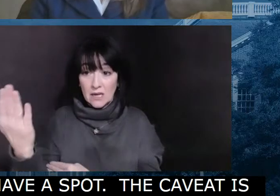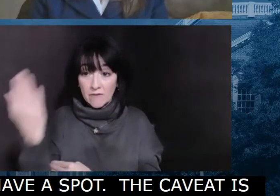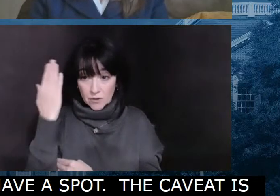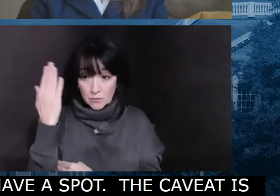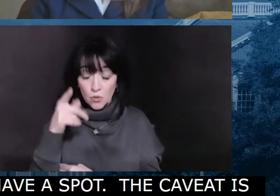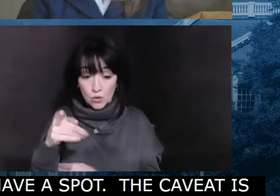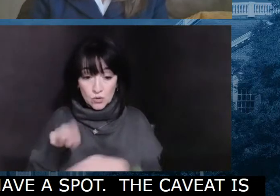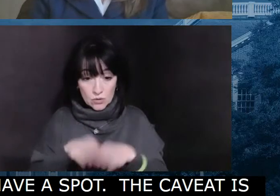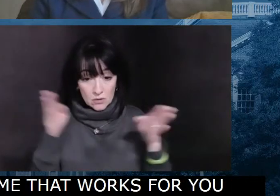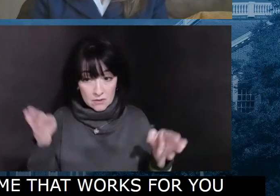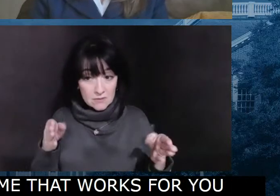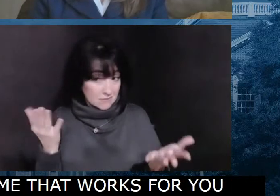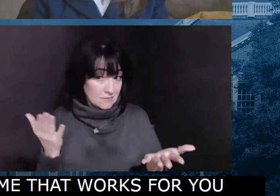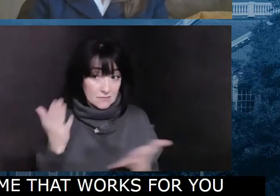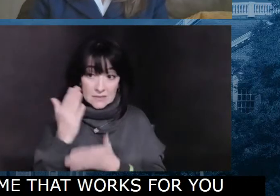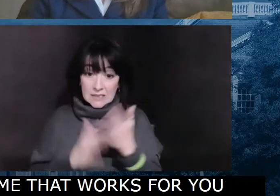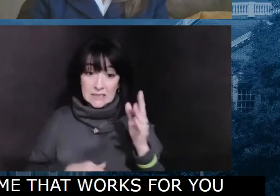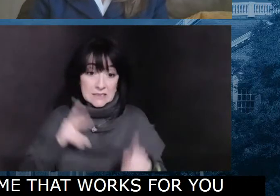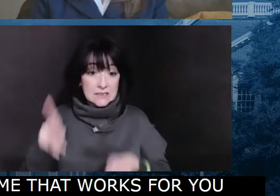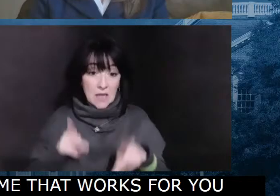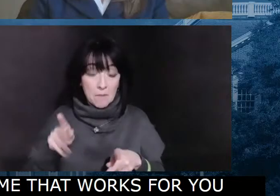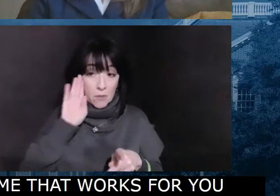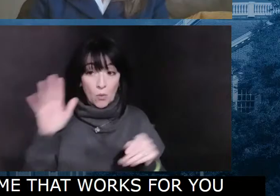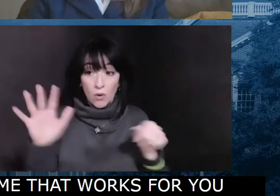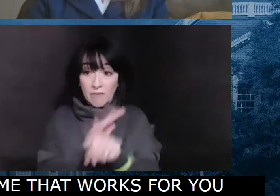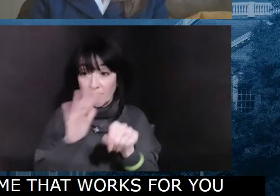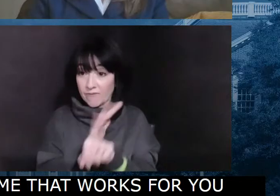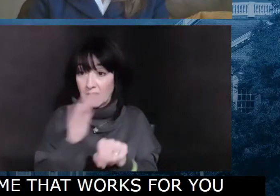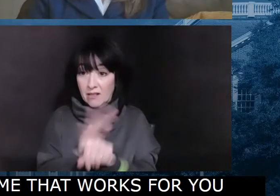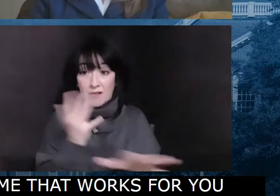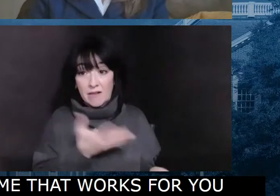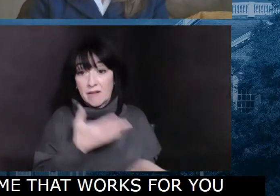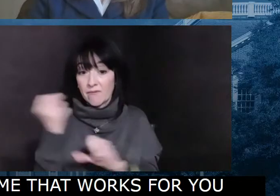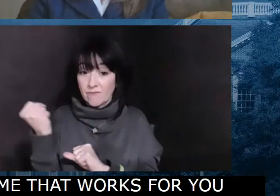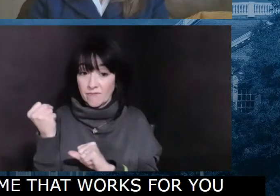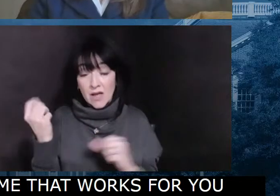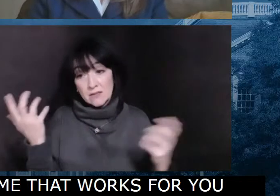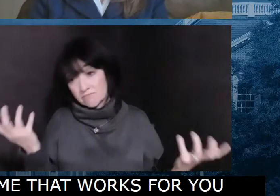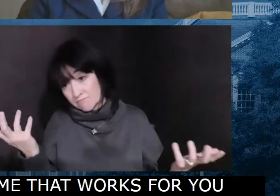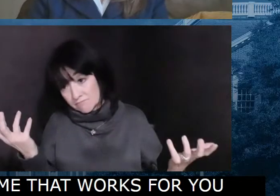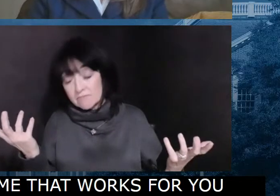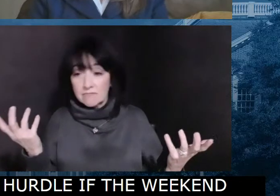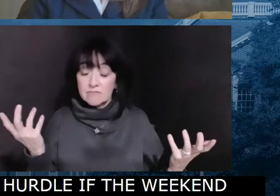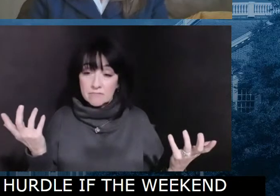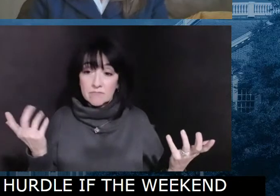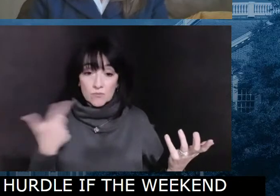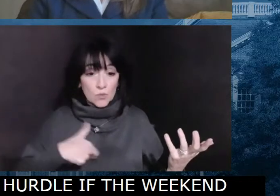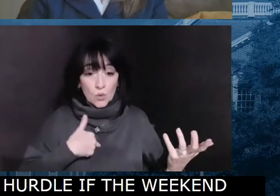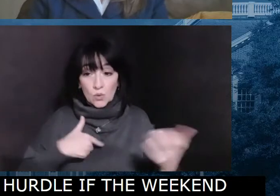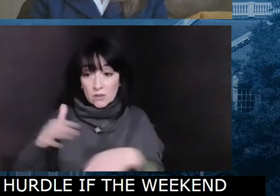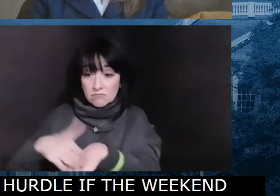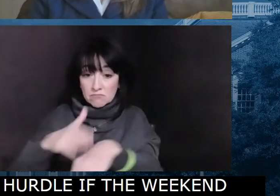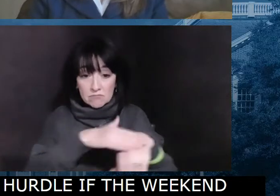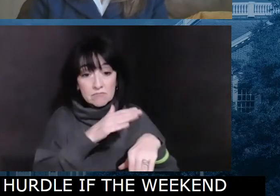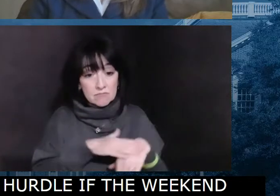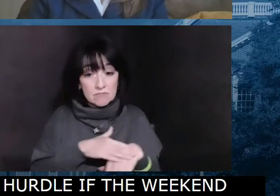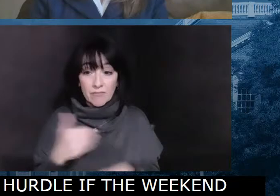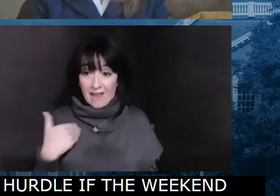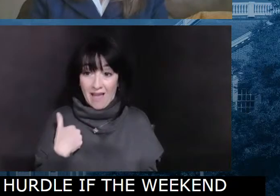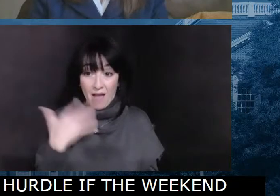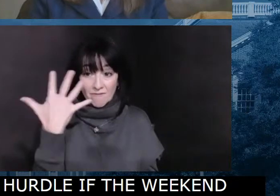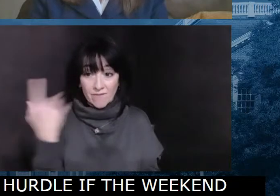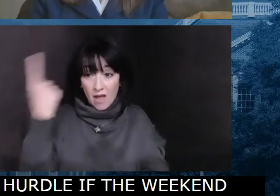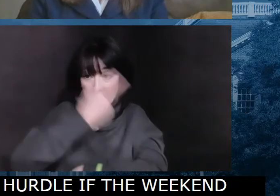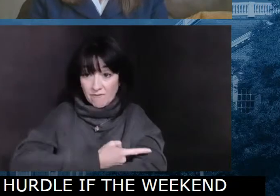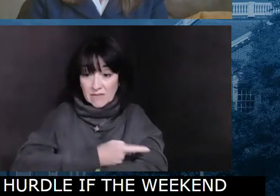if somebody's, you know, the weekend fills up quickly or another day fills up quickly. But you know, we have 5, possibly 6 days of